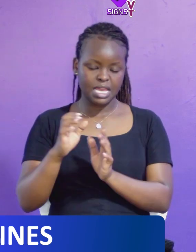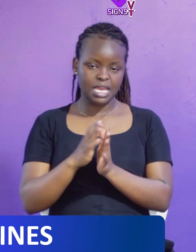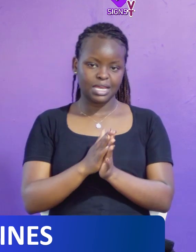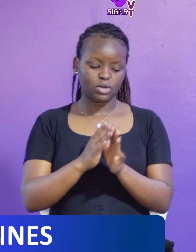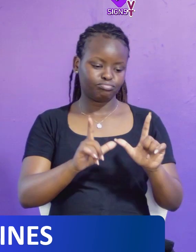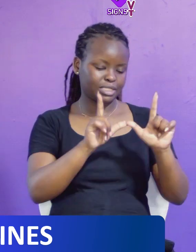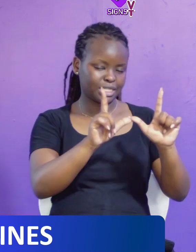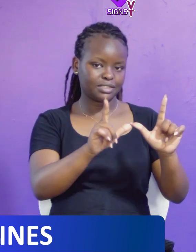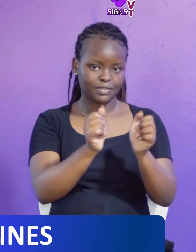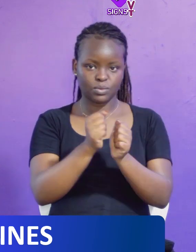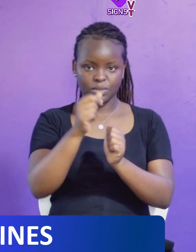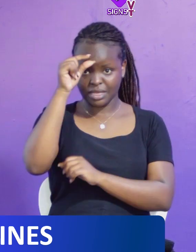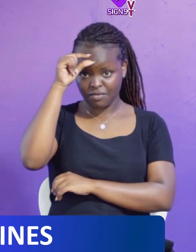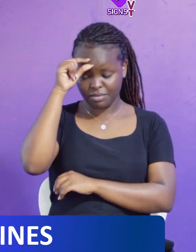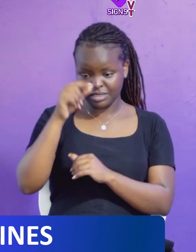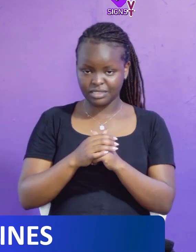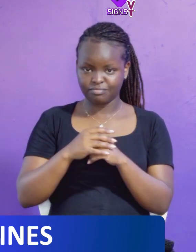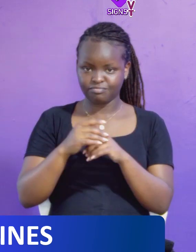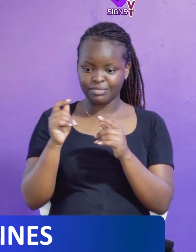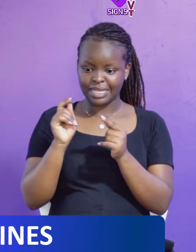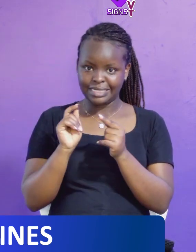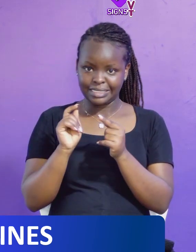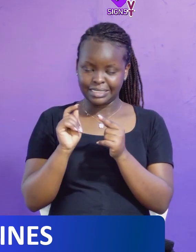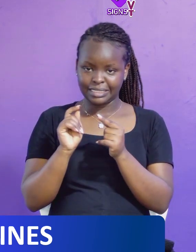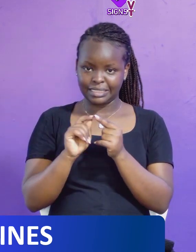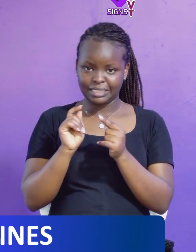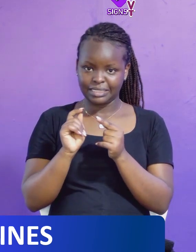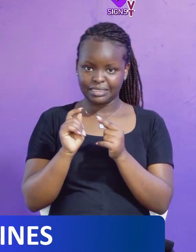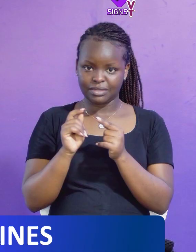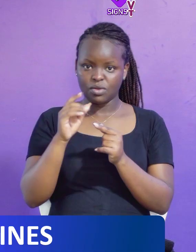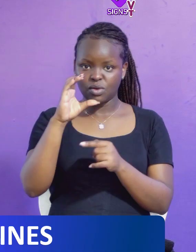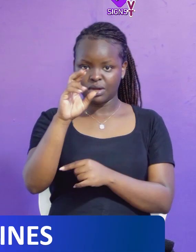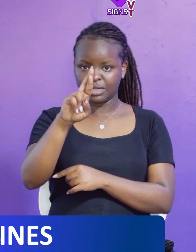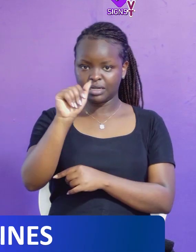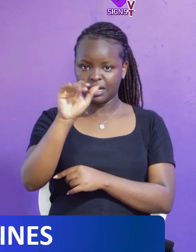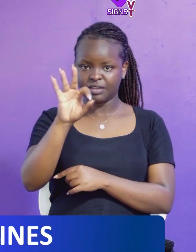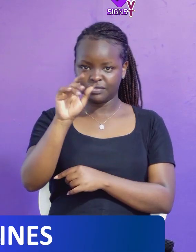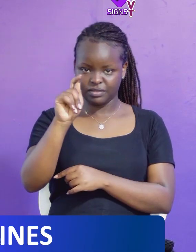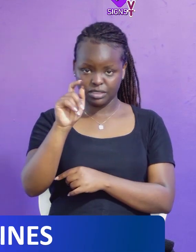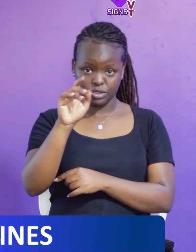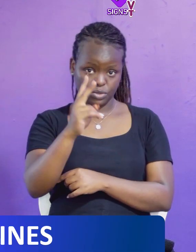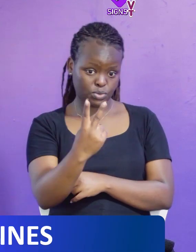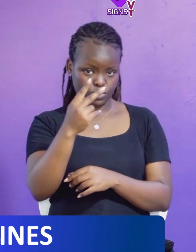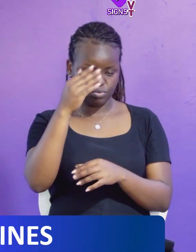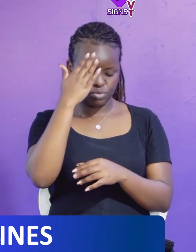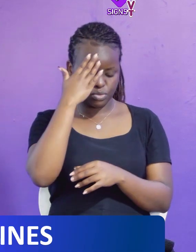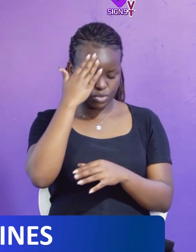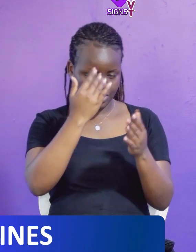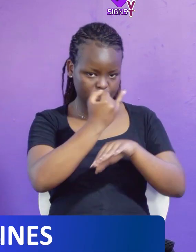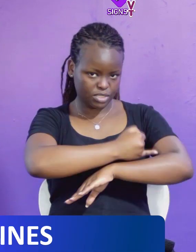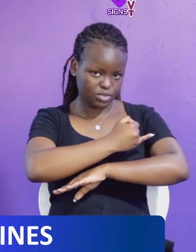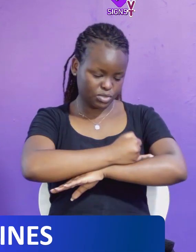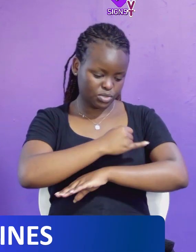with government trade test grade 2 or craft 2 from a recognized institution. Now, while applicants